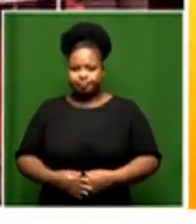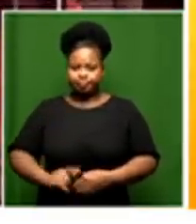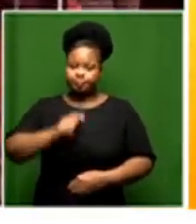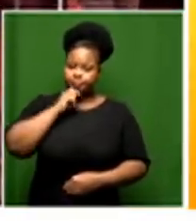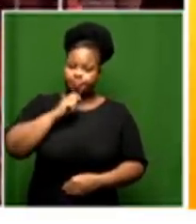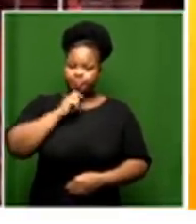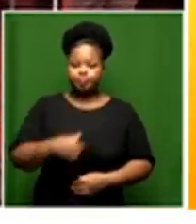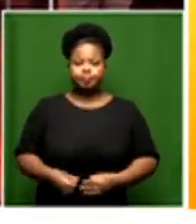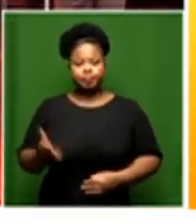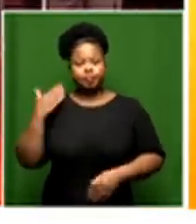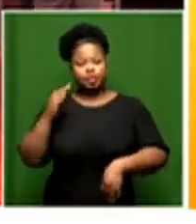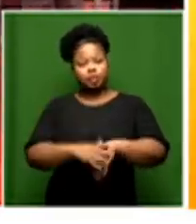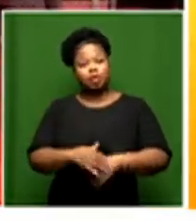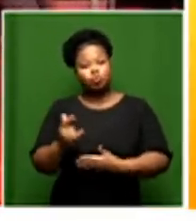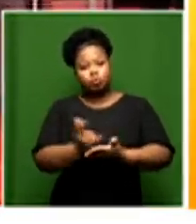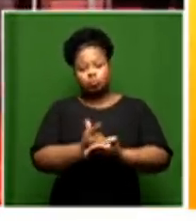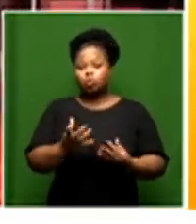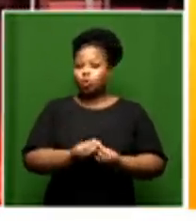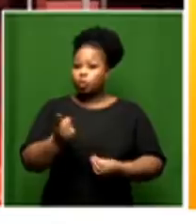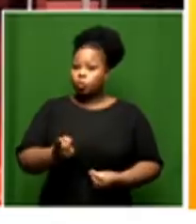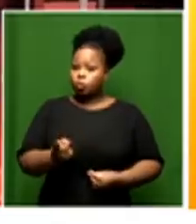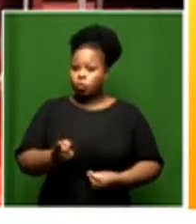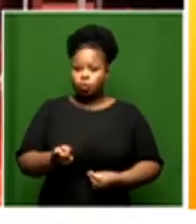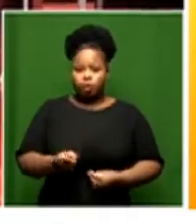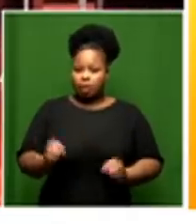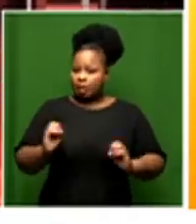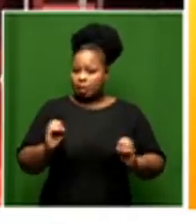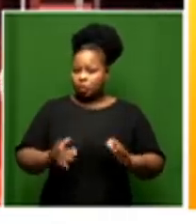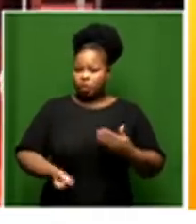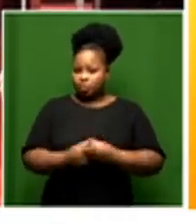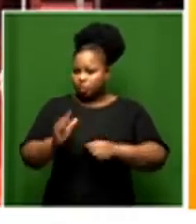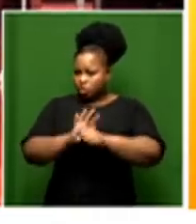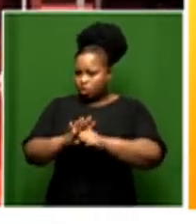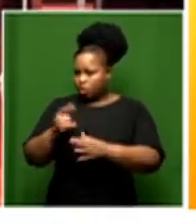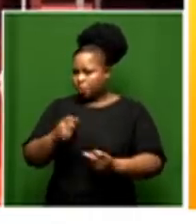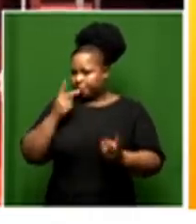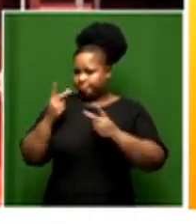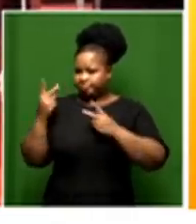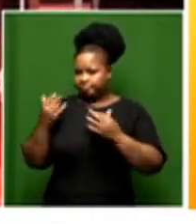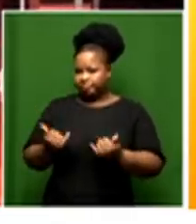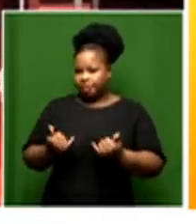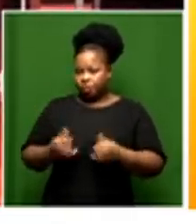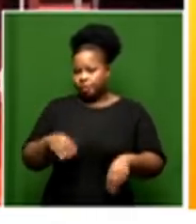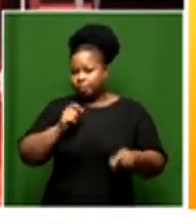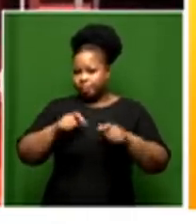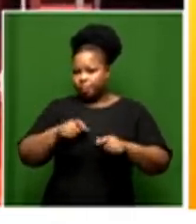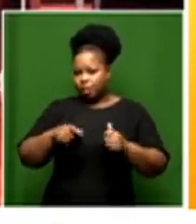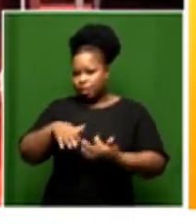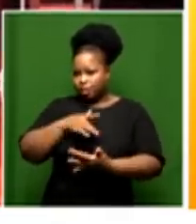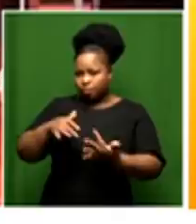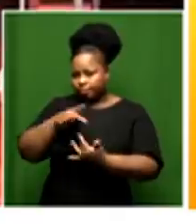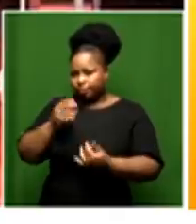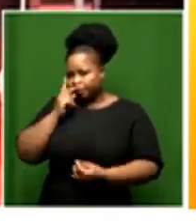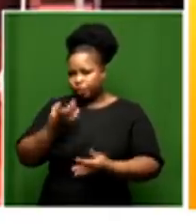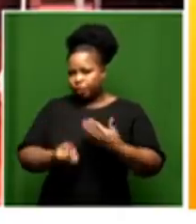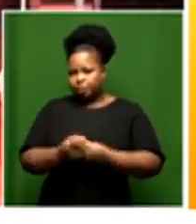to you. From the last time we spoke, there was no activity in the background. I see that there's a bit of activity in the background. What can you